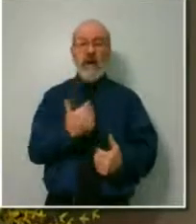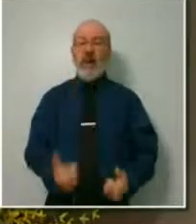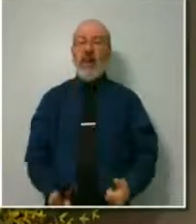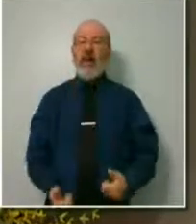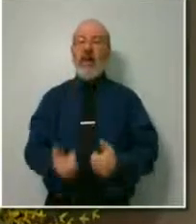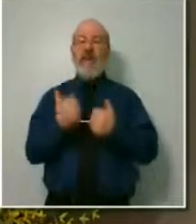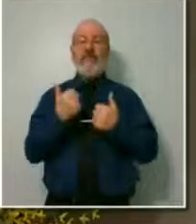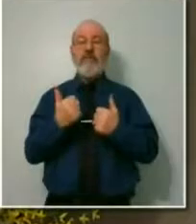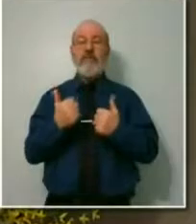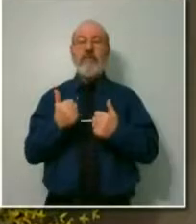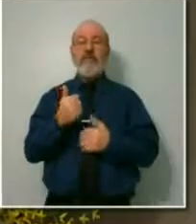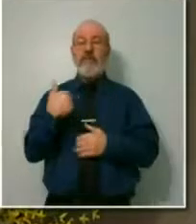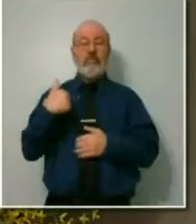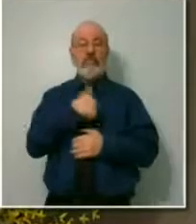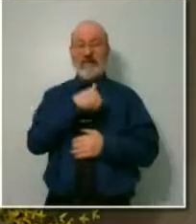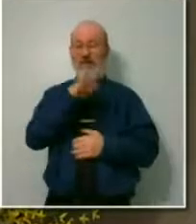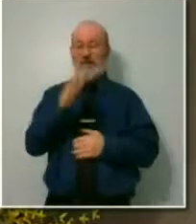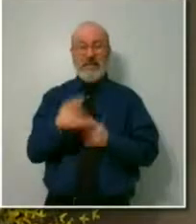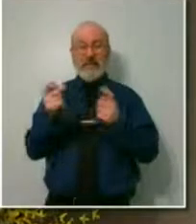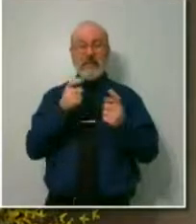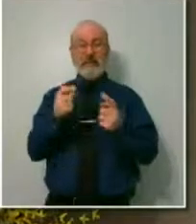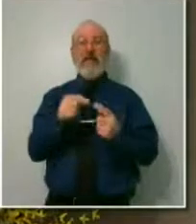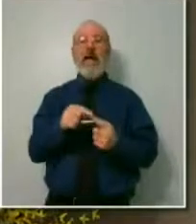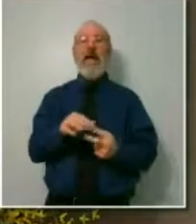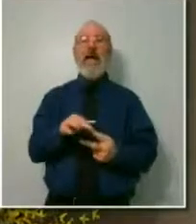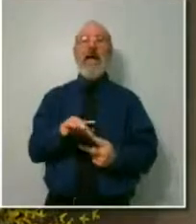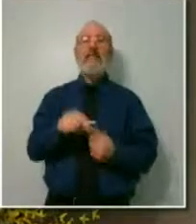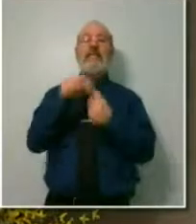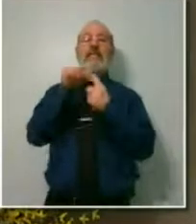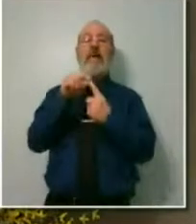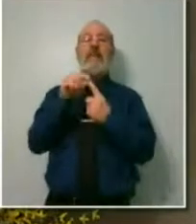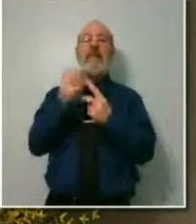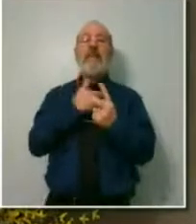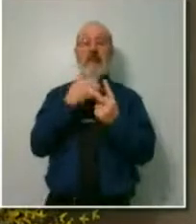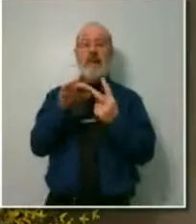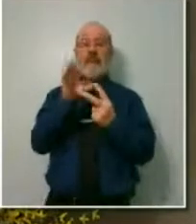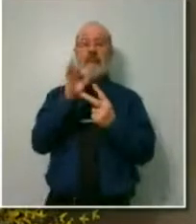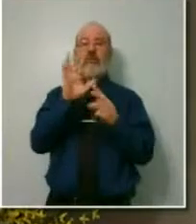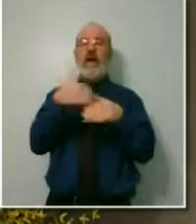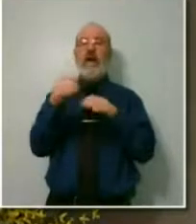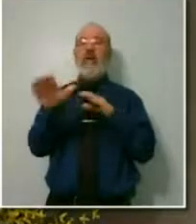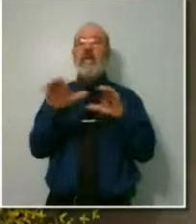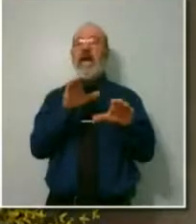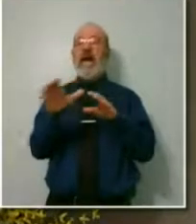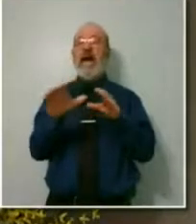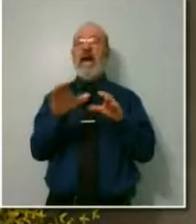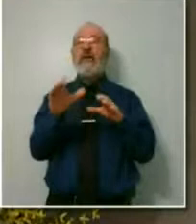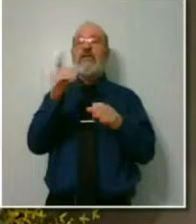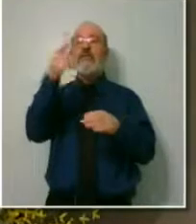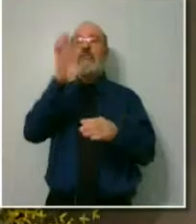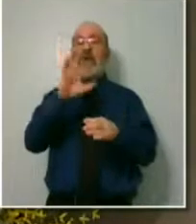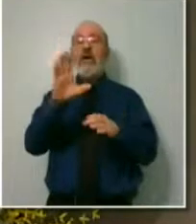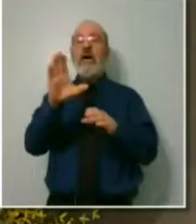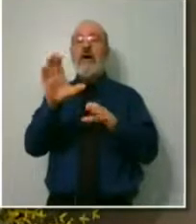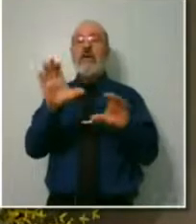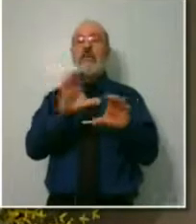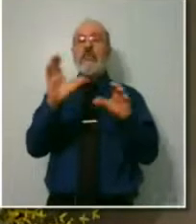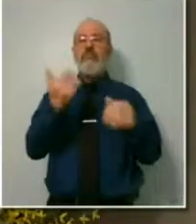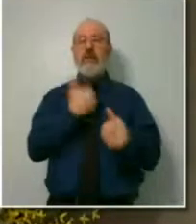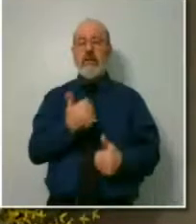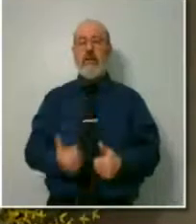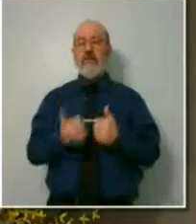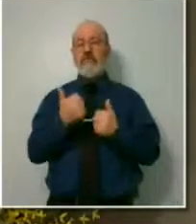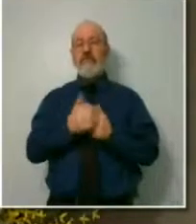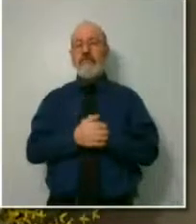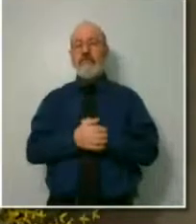never been in control except of our choices, the way we react to what God is doing. Now,